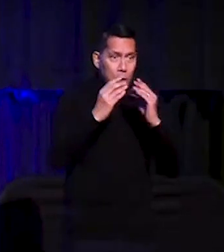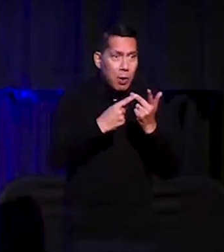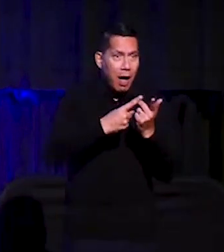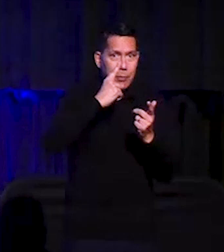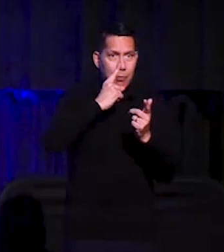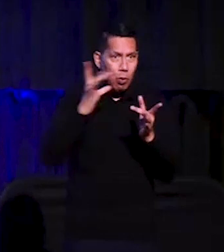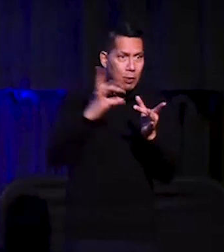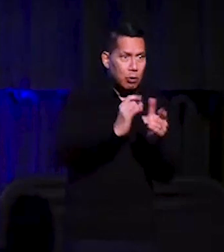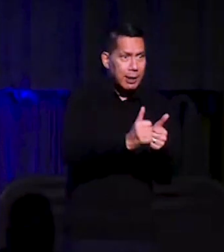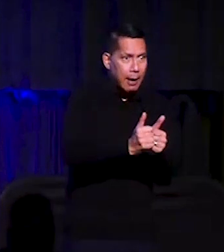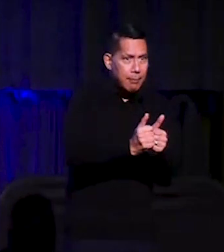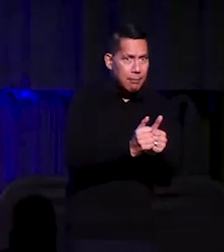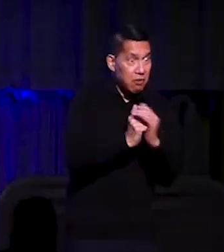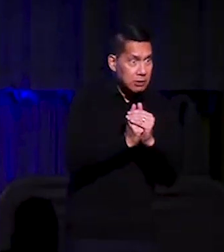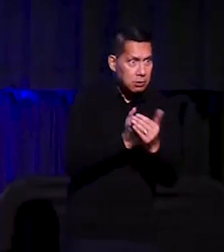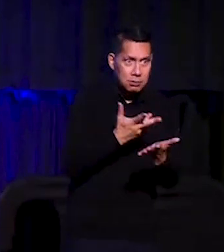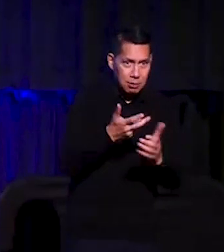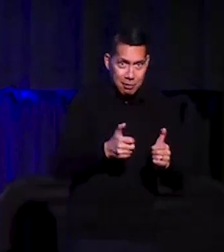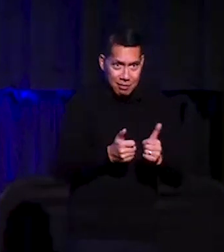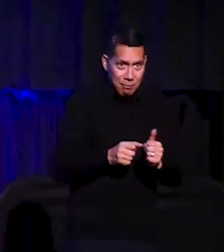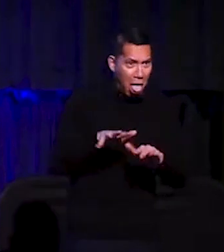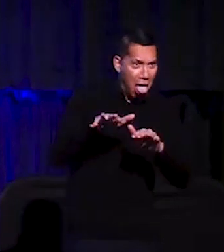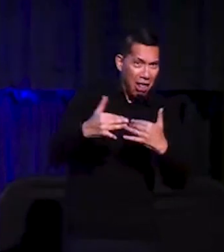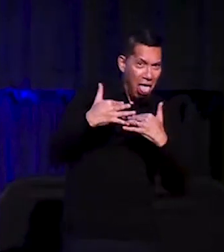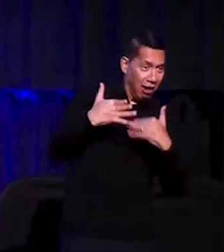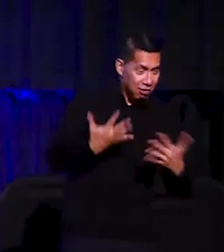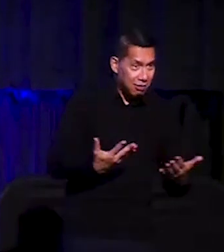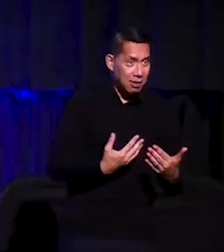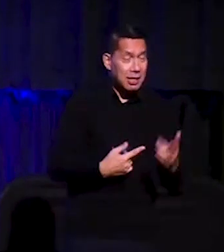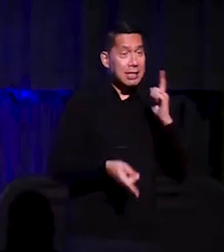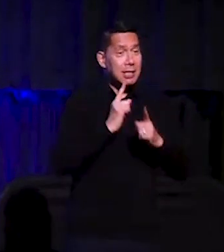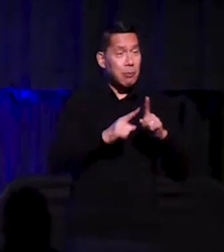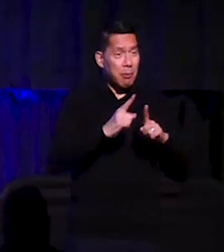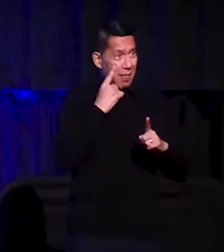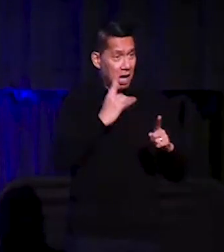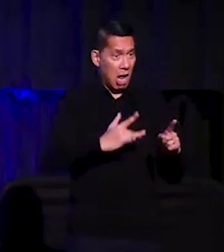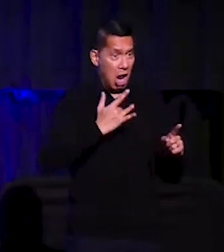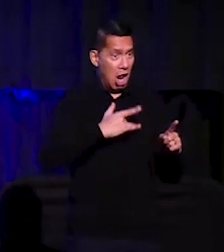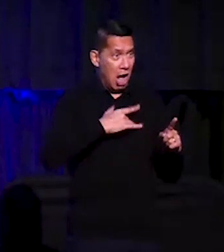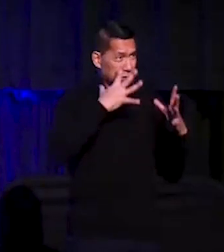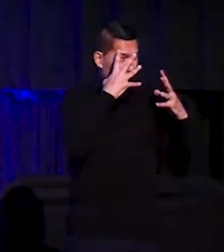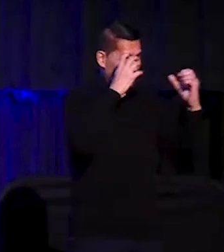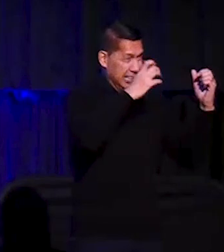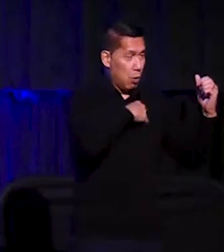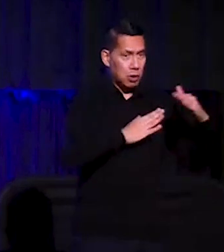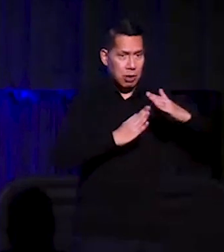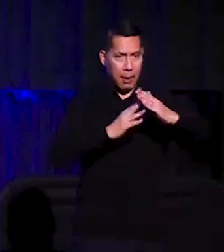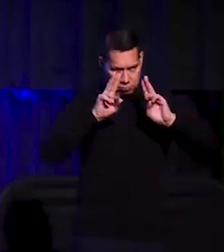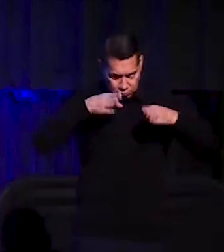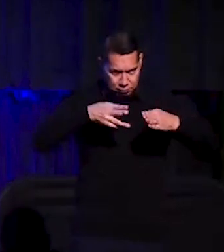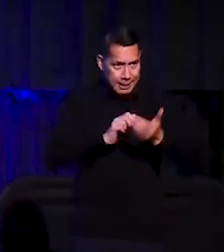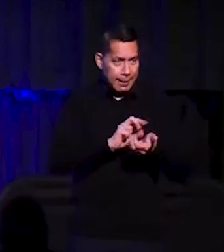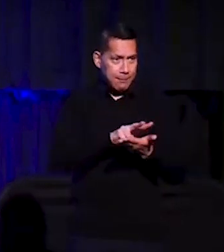how to challenge themselves, have fun, and simply just escape life a little bit. You know, life is stressful. And